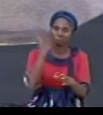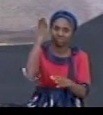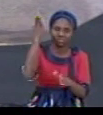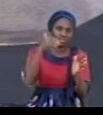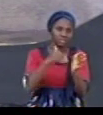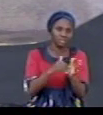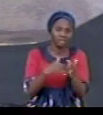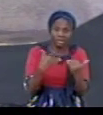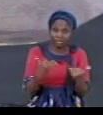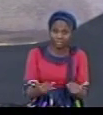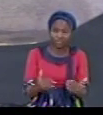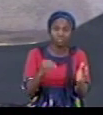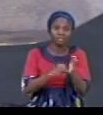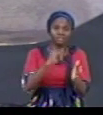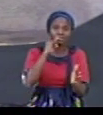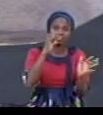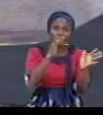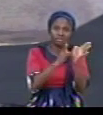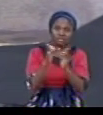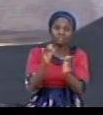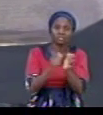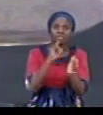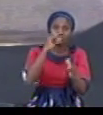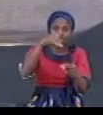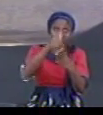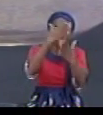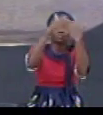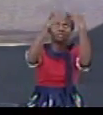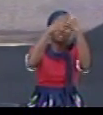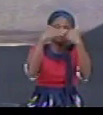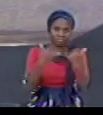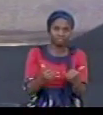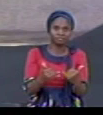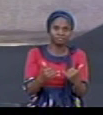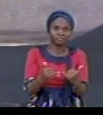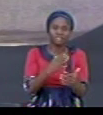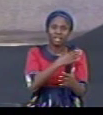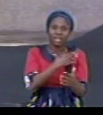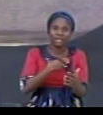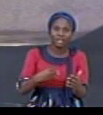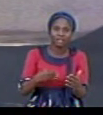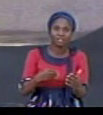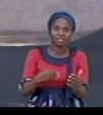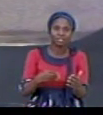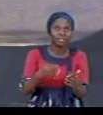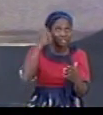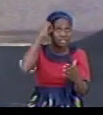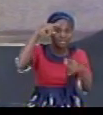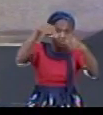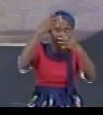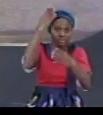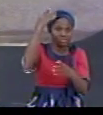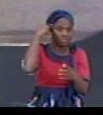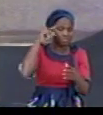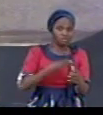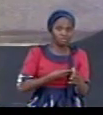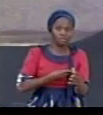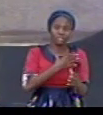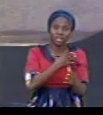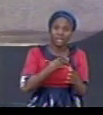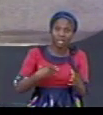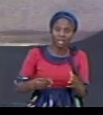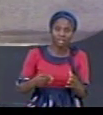it's Jesus that is in heaven. And he's went there for us, and he's presenting